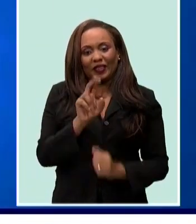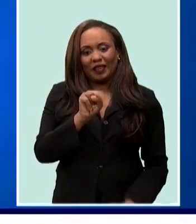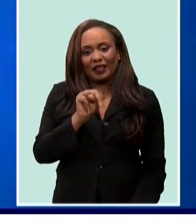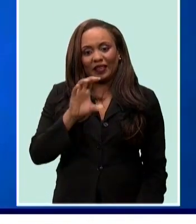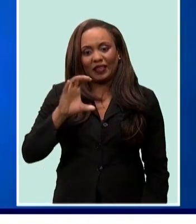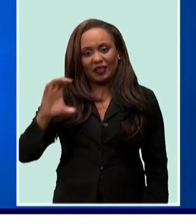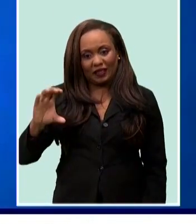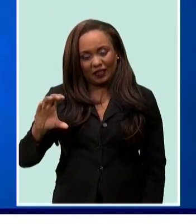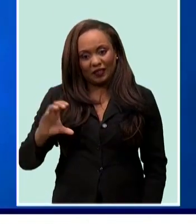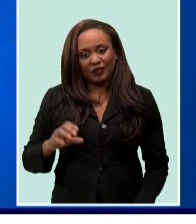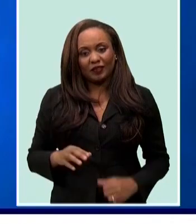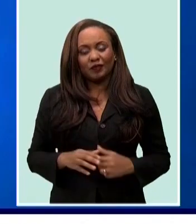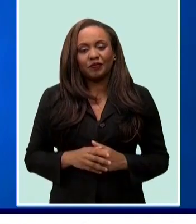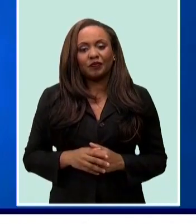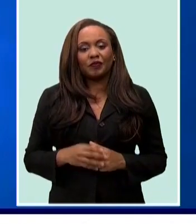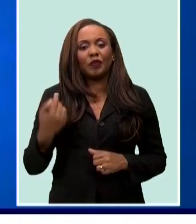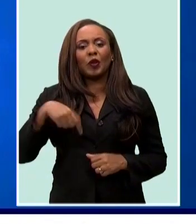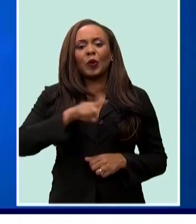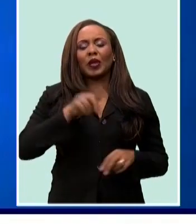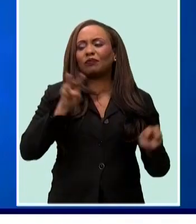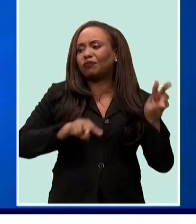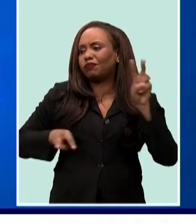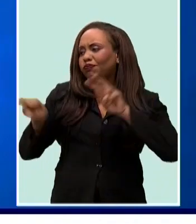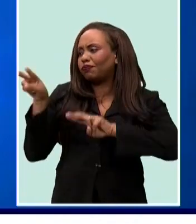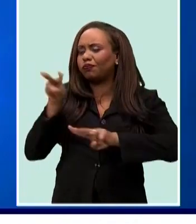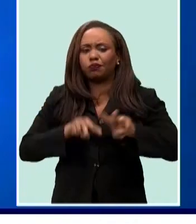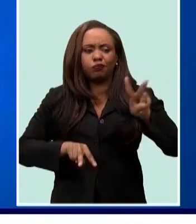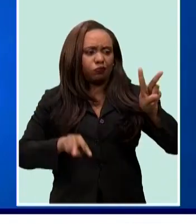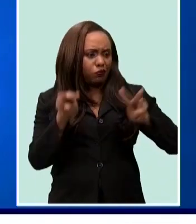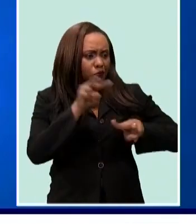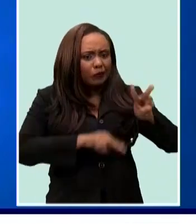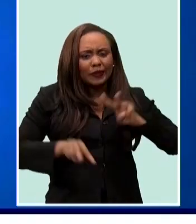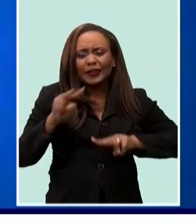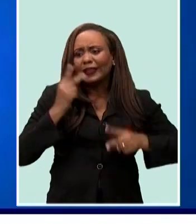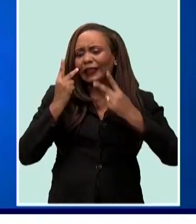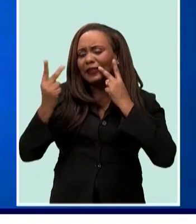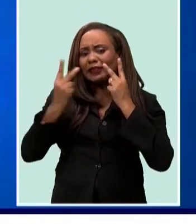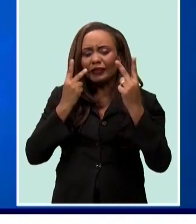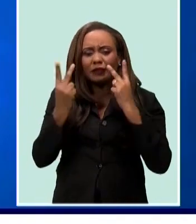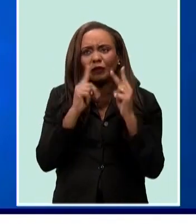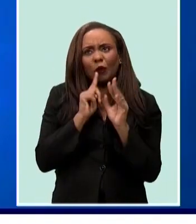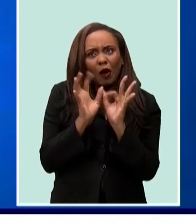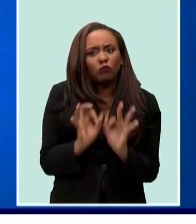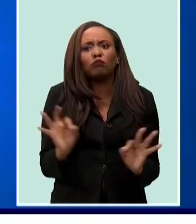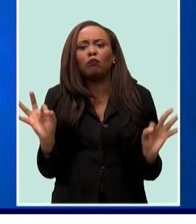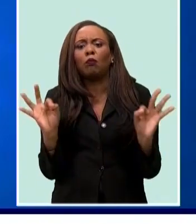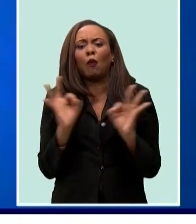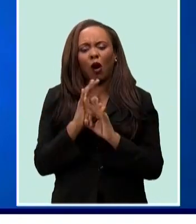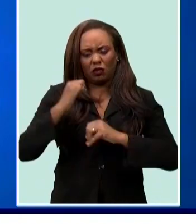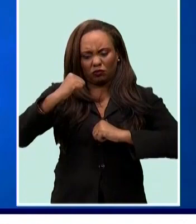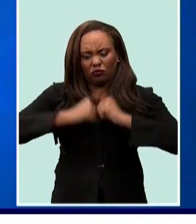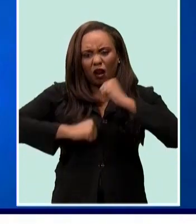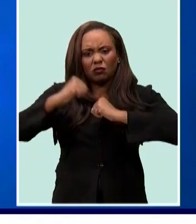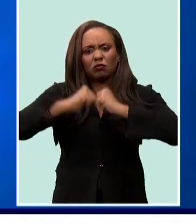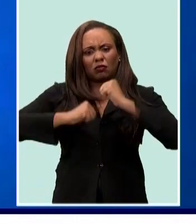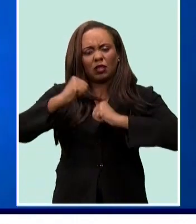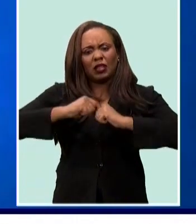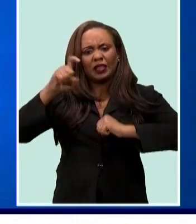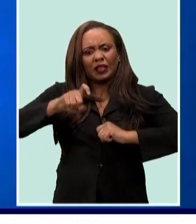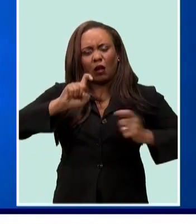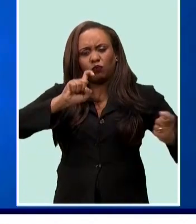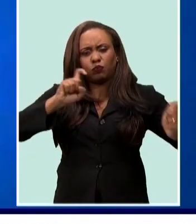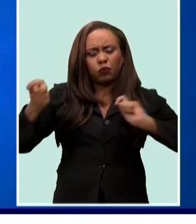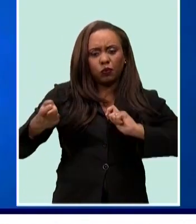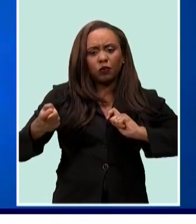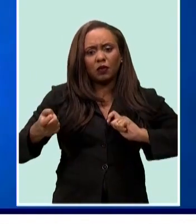We obviously, we looked around, we see the aesthetics of the area. We also understand the importance of structural changes that are required. We